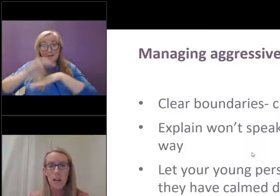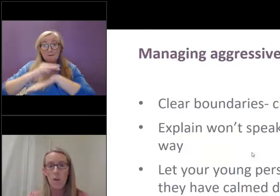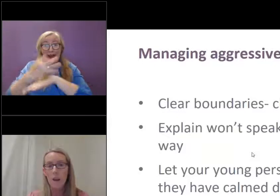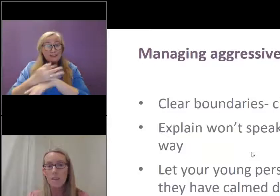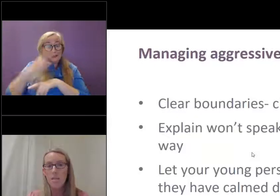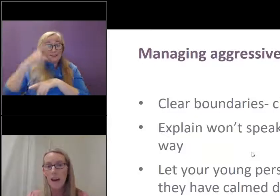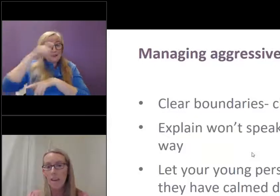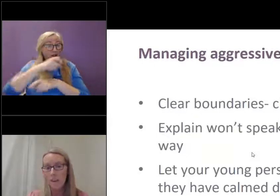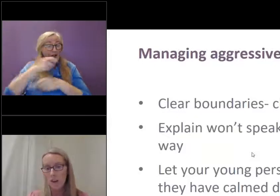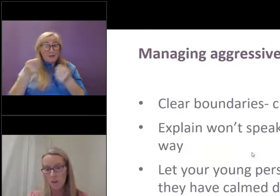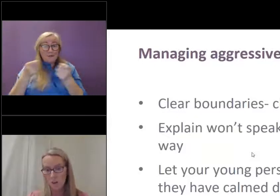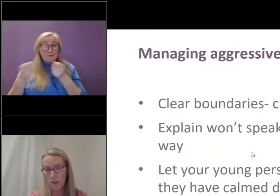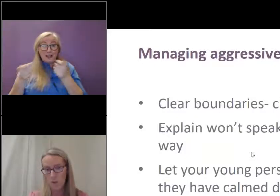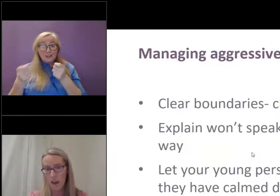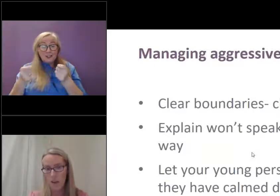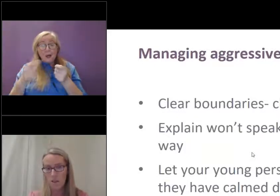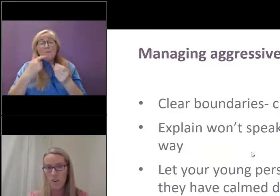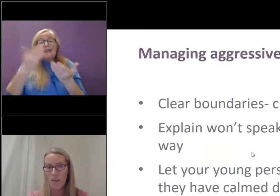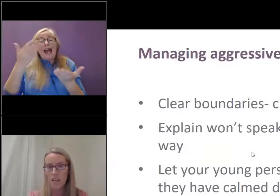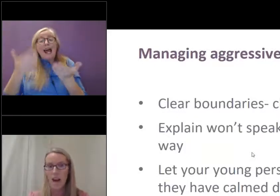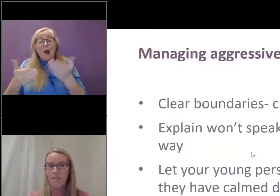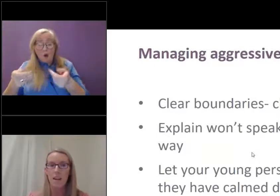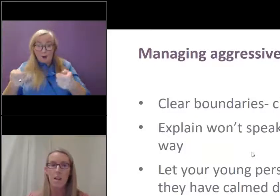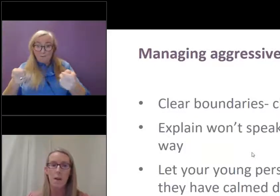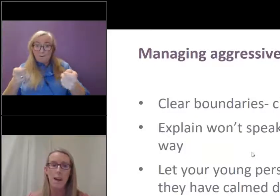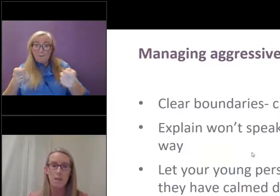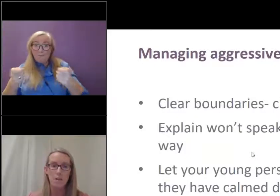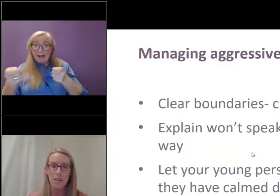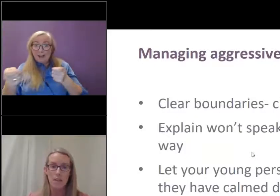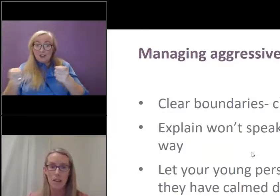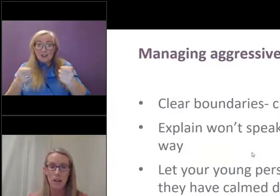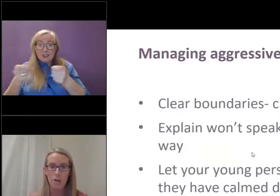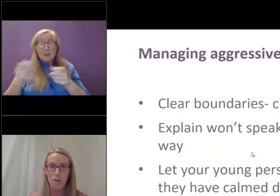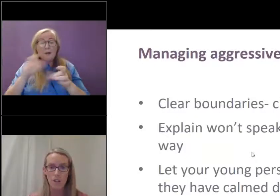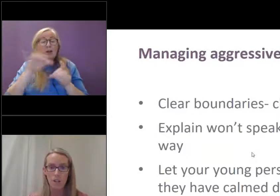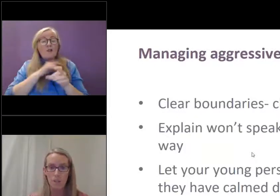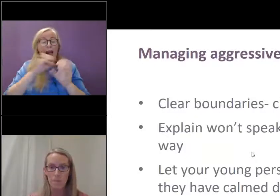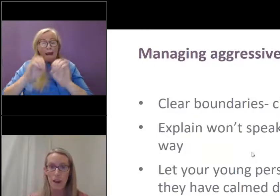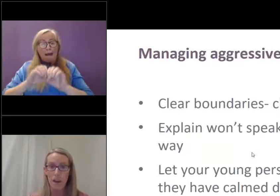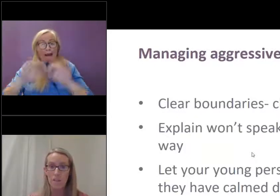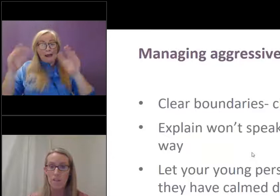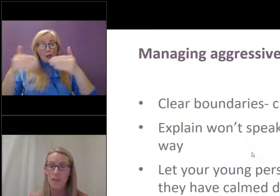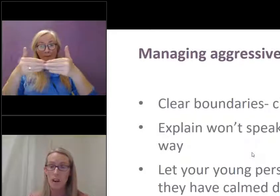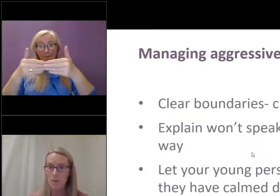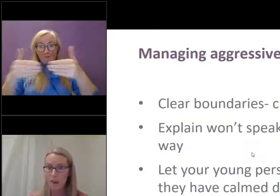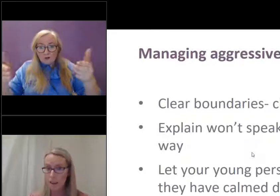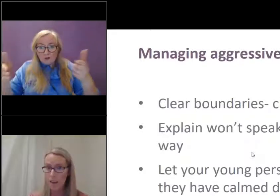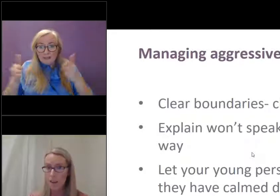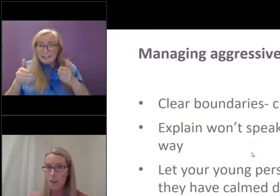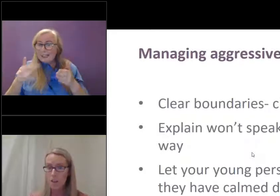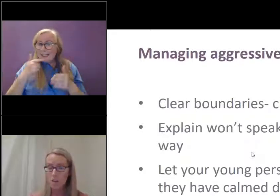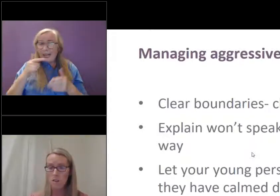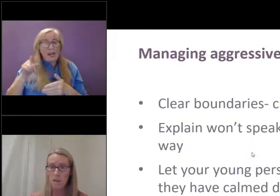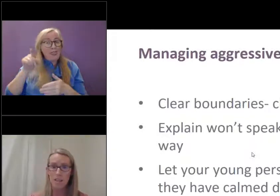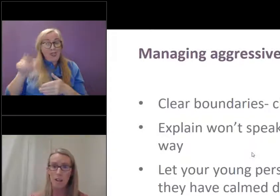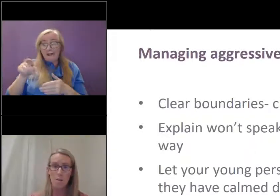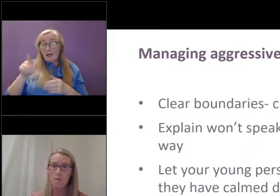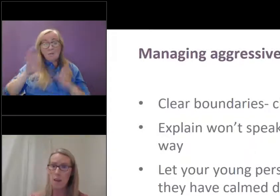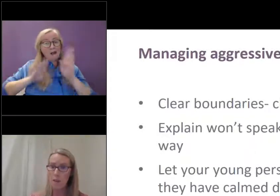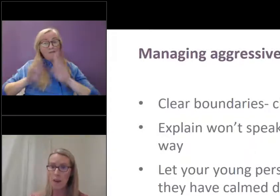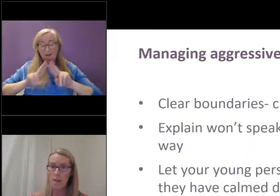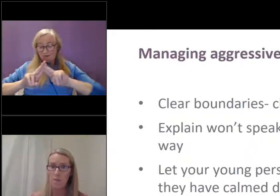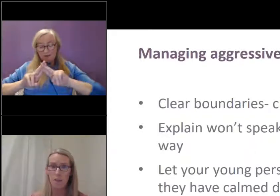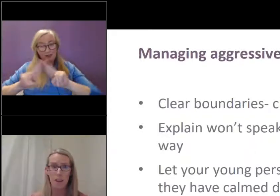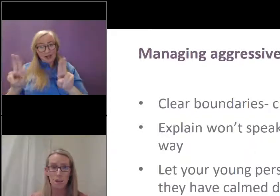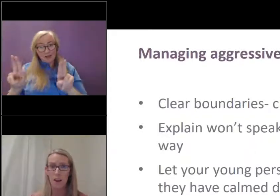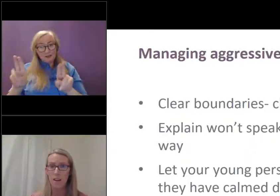suppose a way to manage kind of aggressive behaviour is to have clear boundaries and clear messaging that behaviour is not okay. So to kind of say,